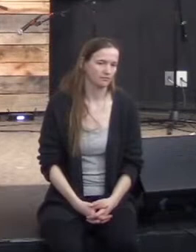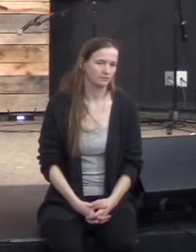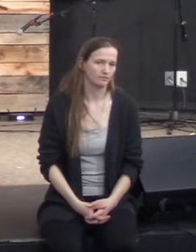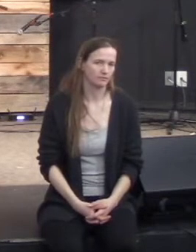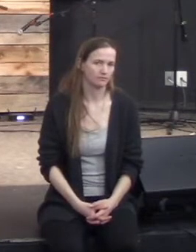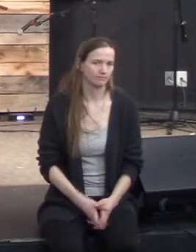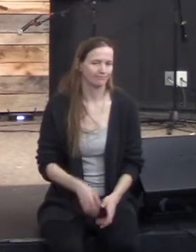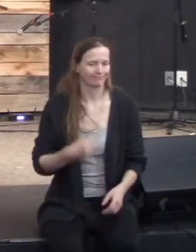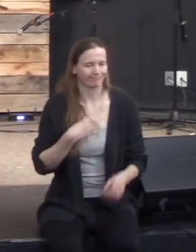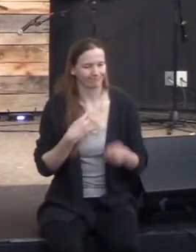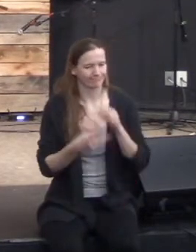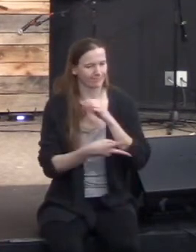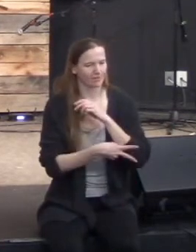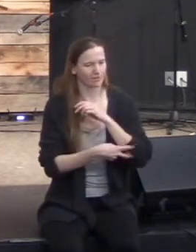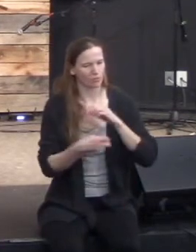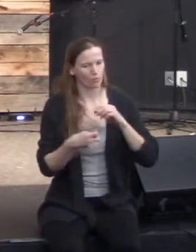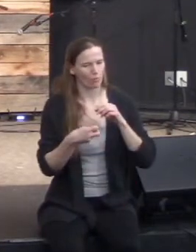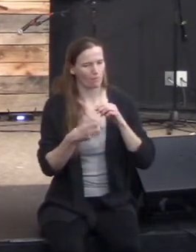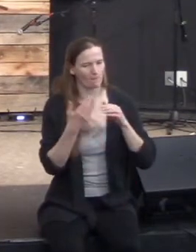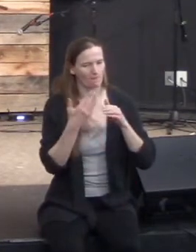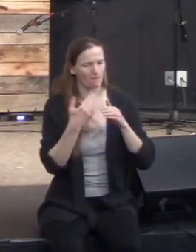I stole the birthright.